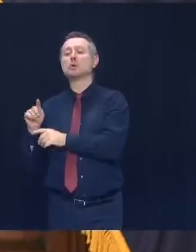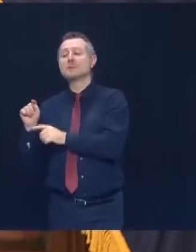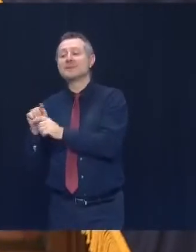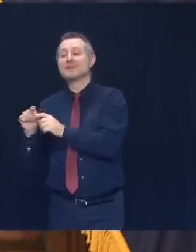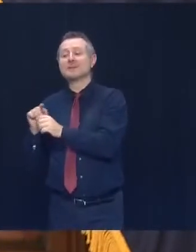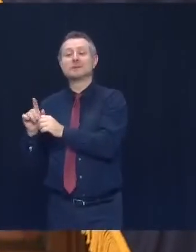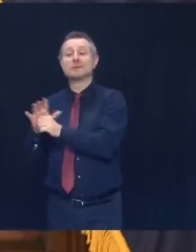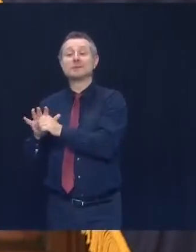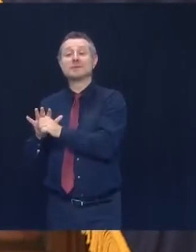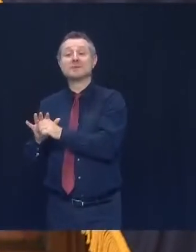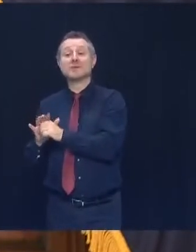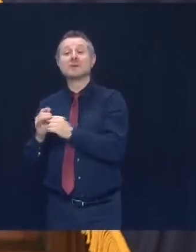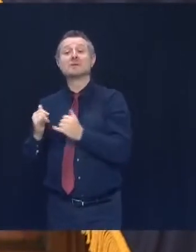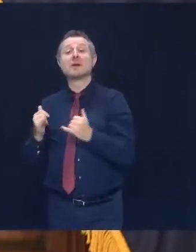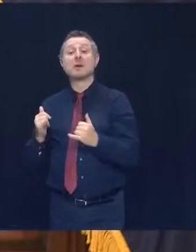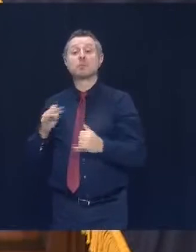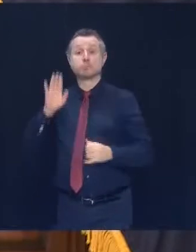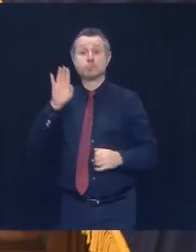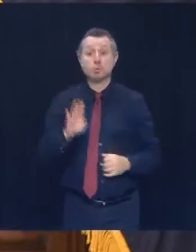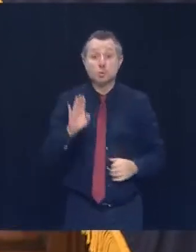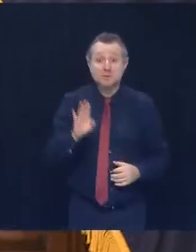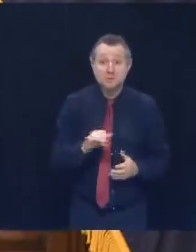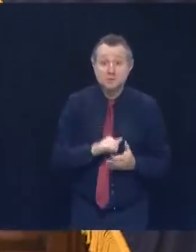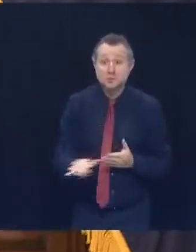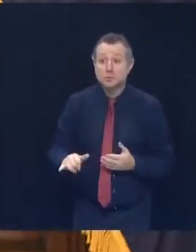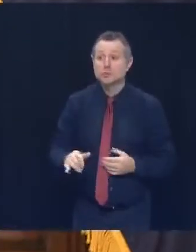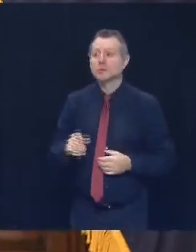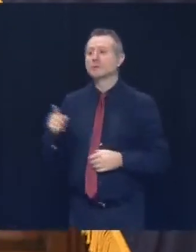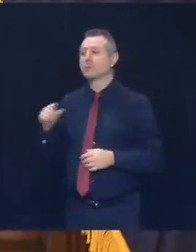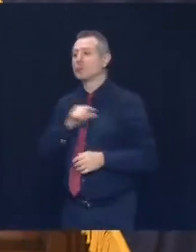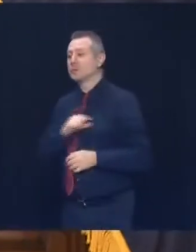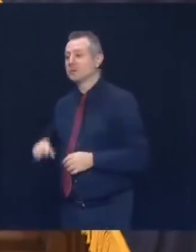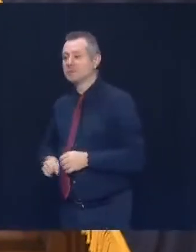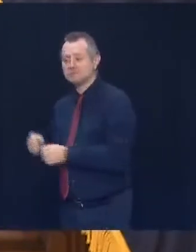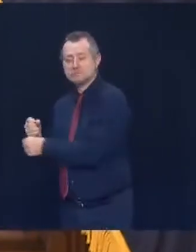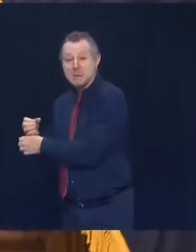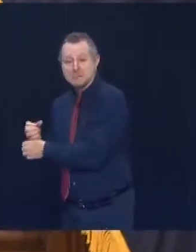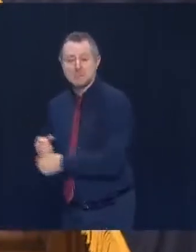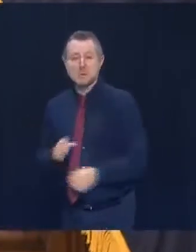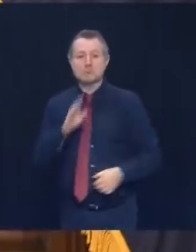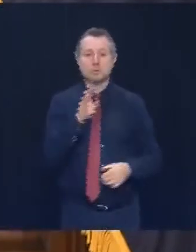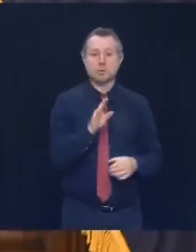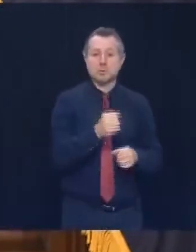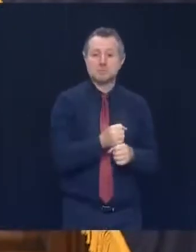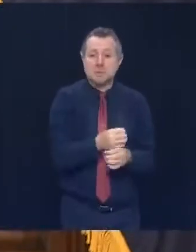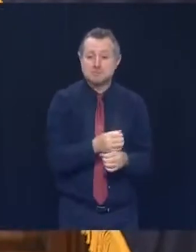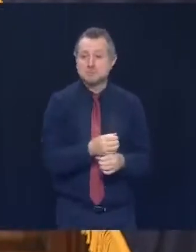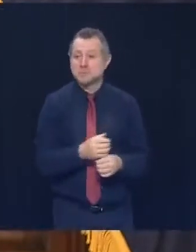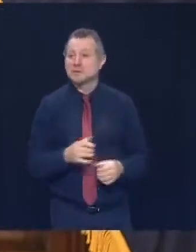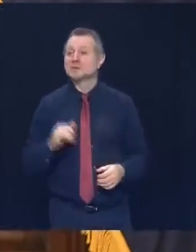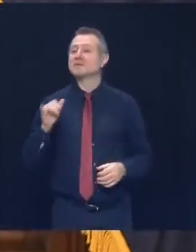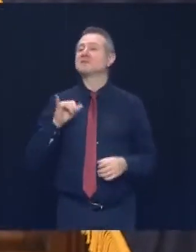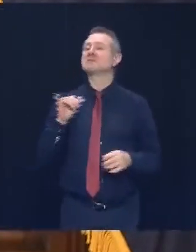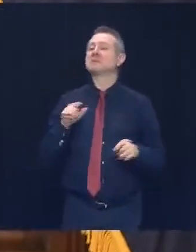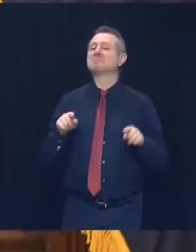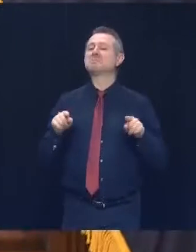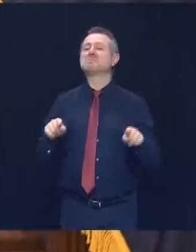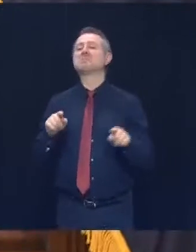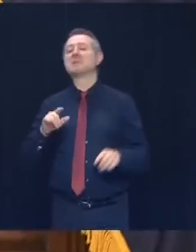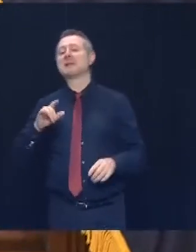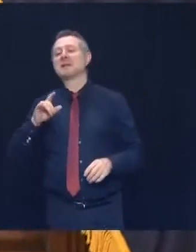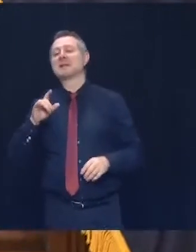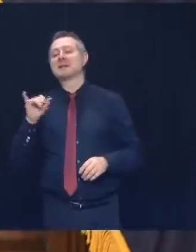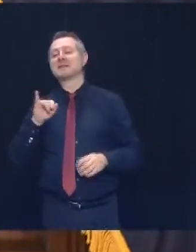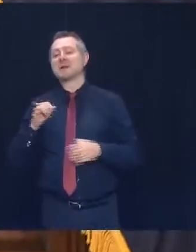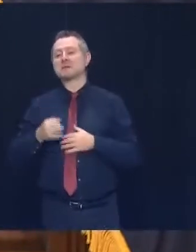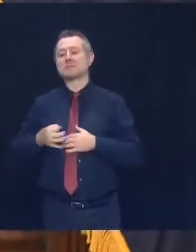microcluster in Brooklyn, we have a microcluster in Queens, right? You can almost think of them like an infection on your body. Right now you have